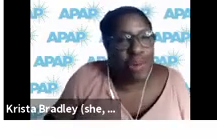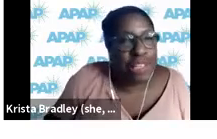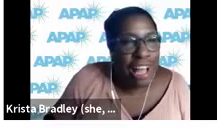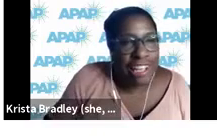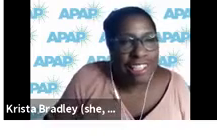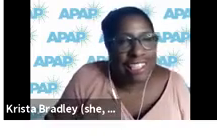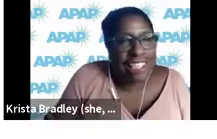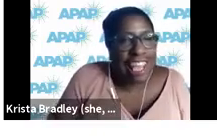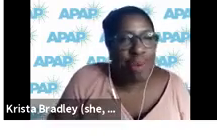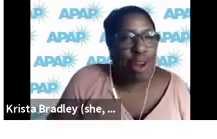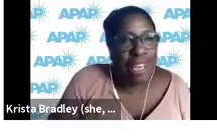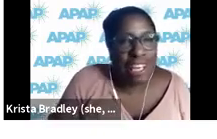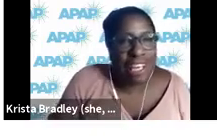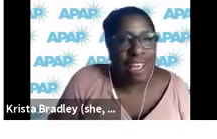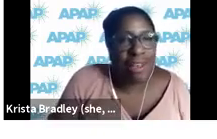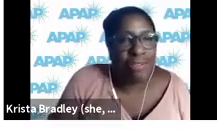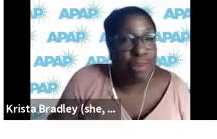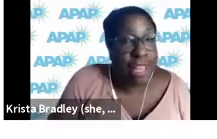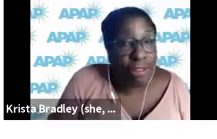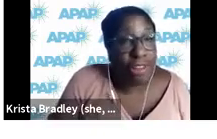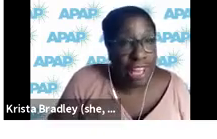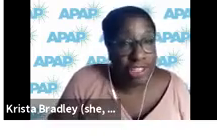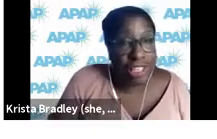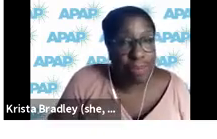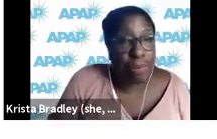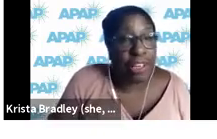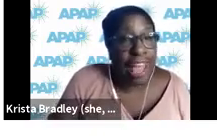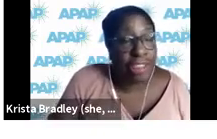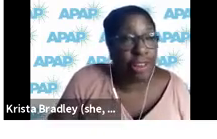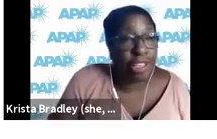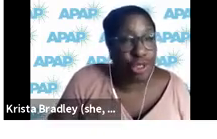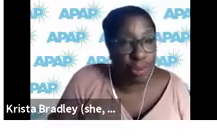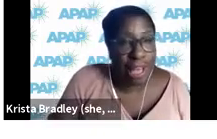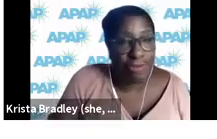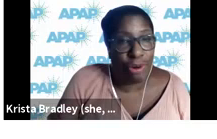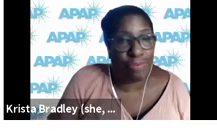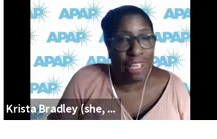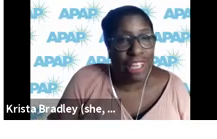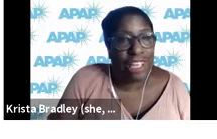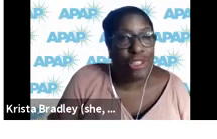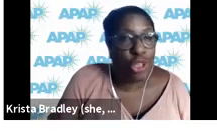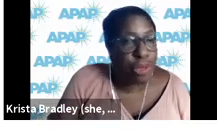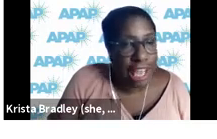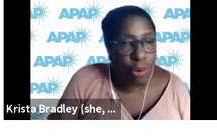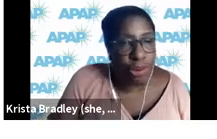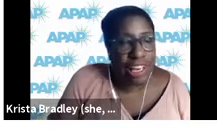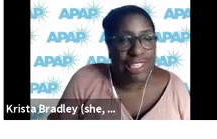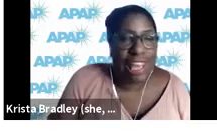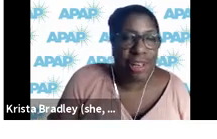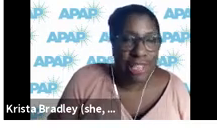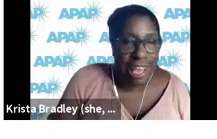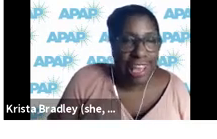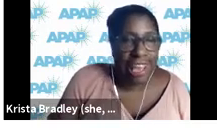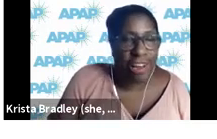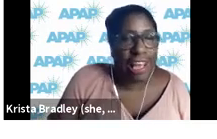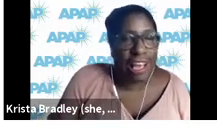I would like to acknowledge that today we are meeting from several locations, but are gathered on the Zoom platform. Zoom is headquartered in